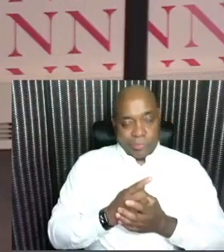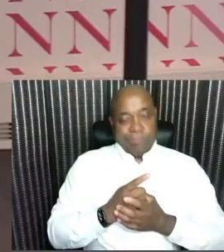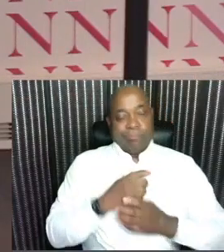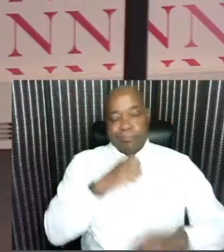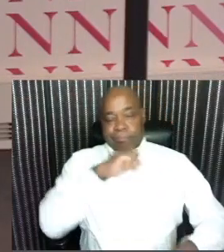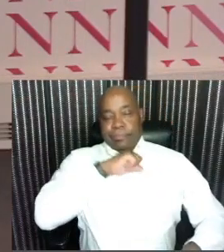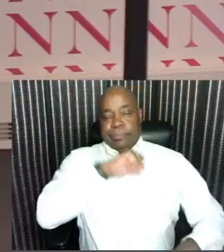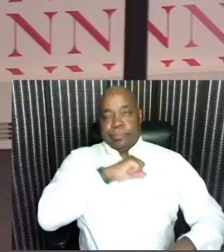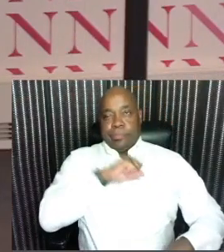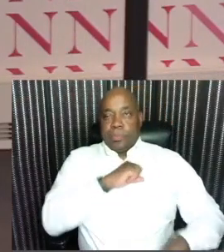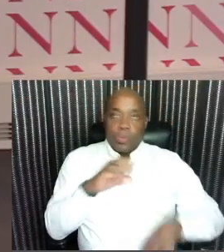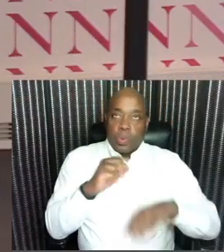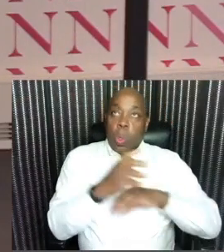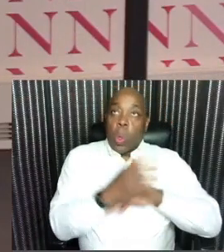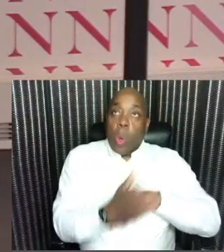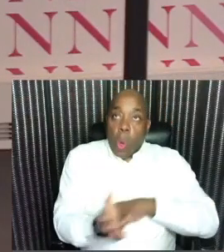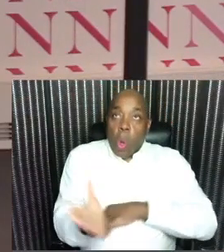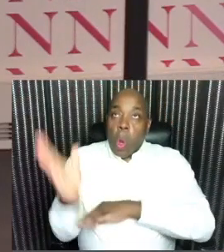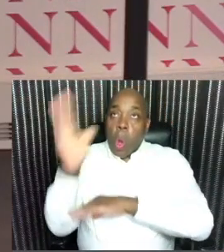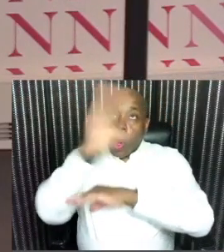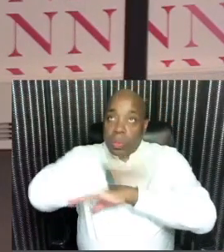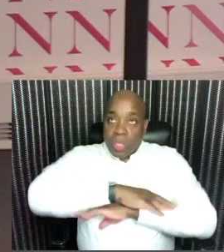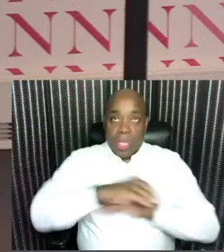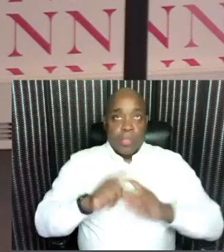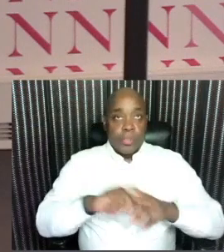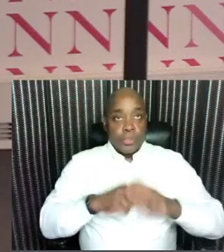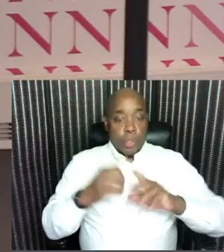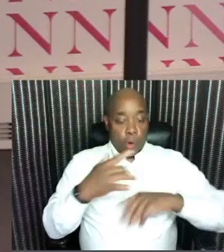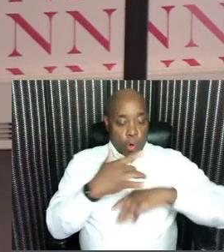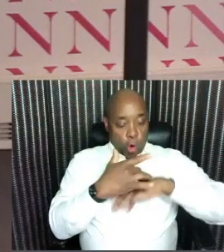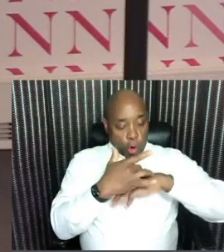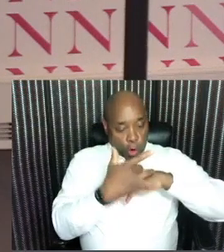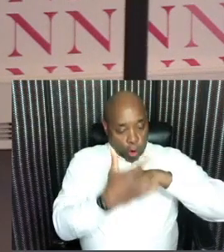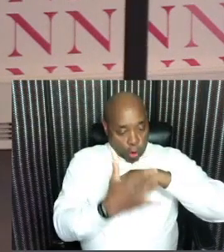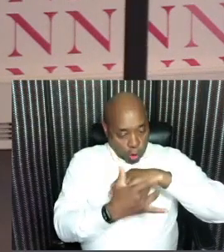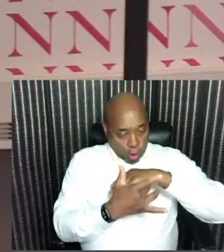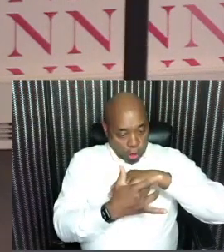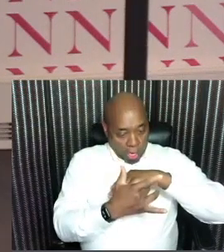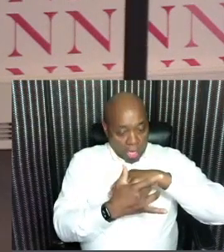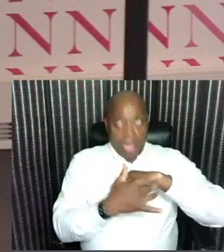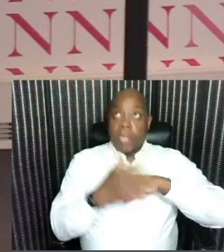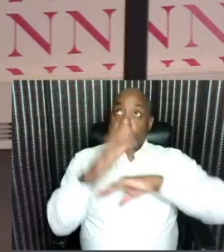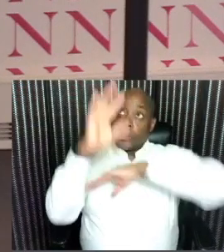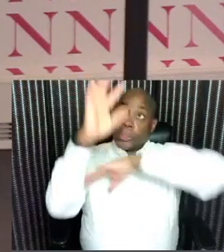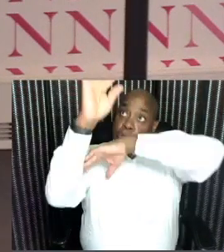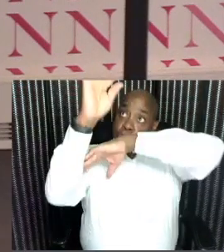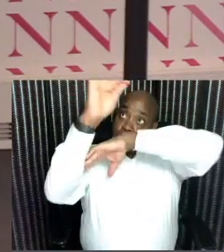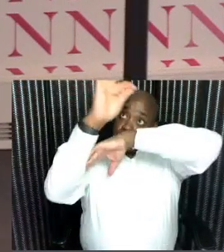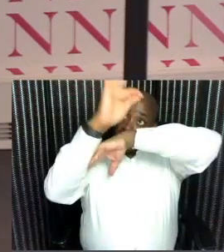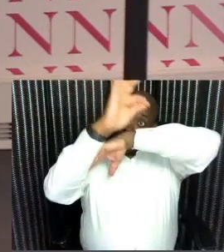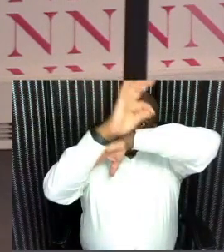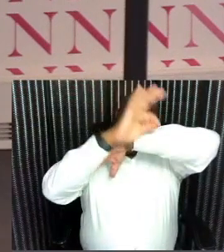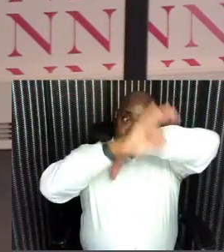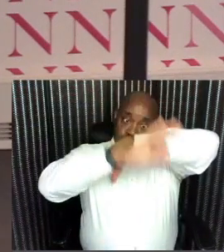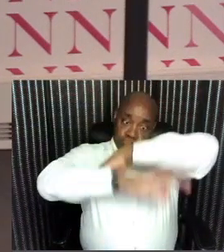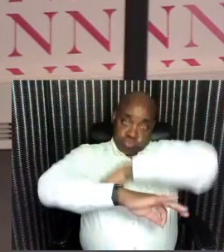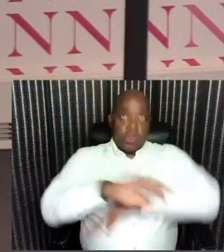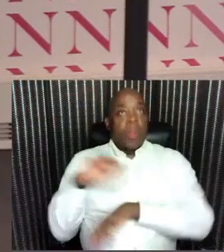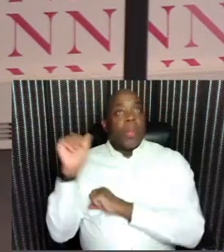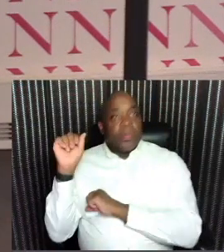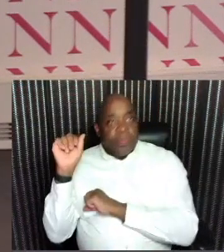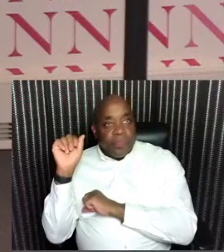all day. Start early, leave after the sun go down, like all day.